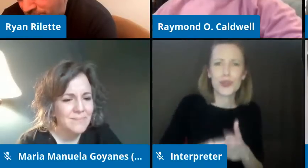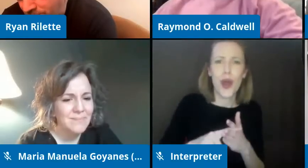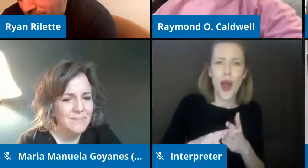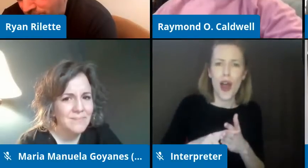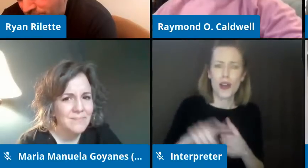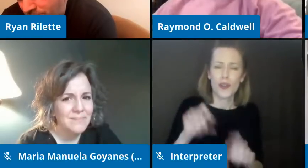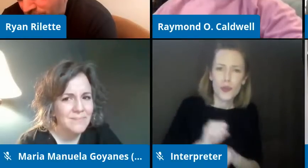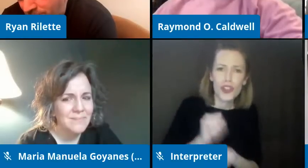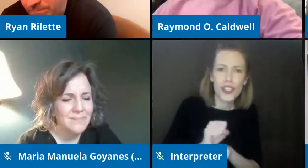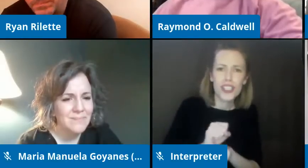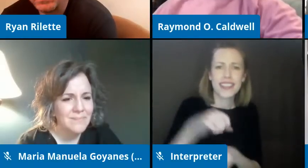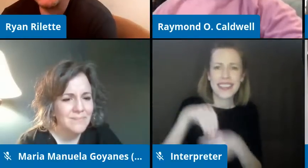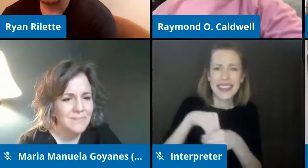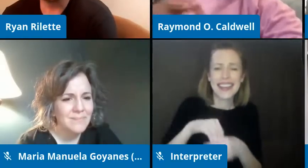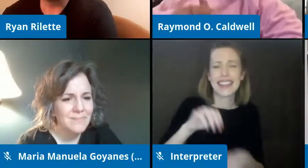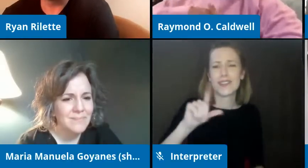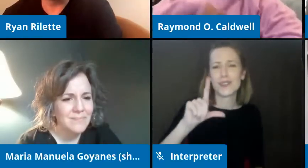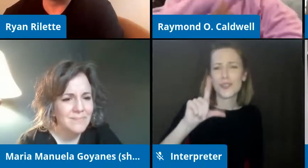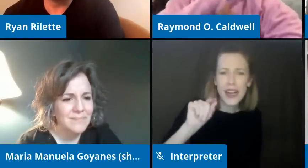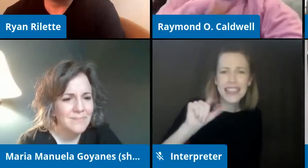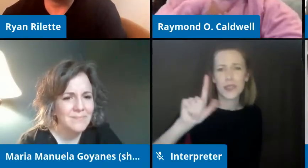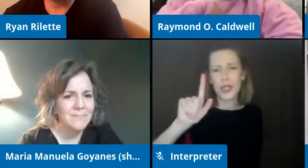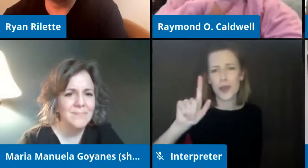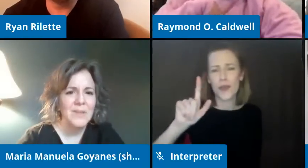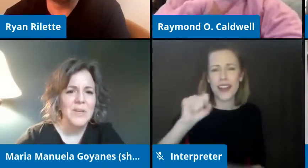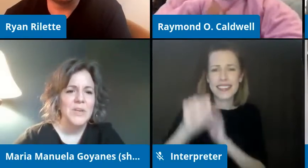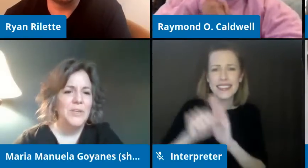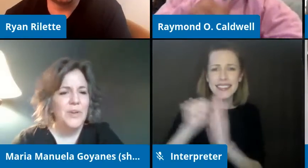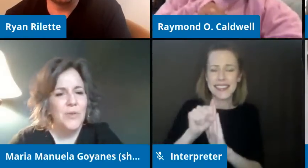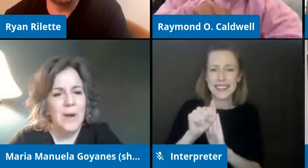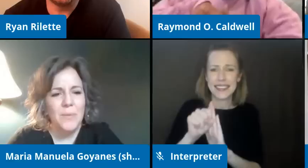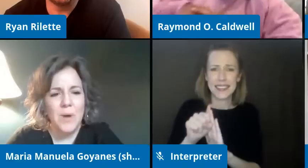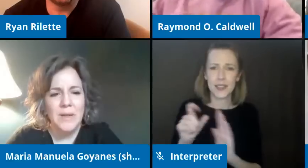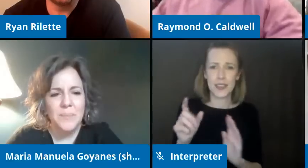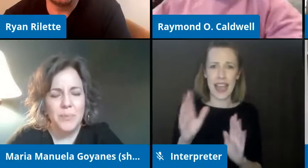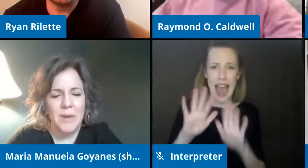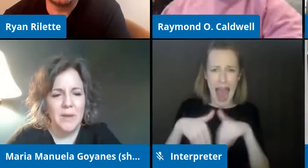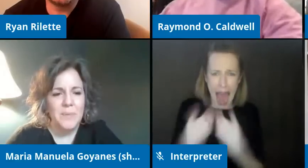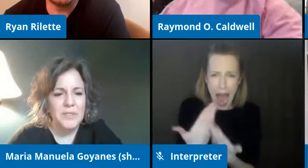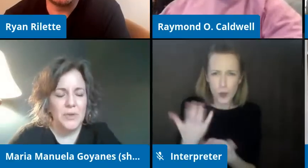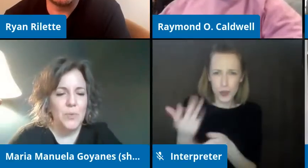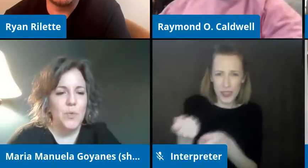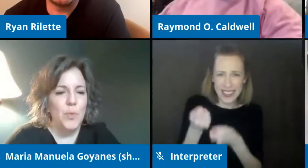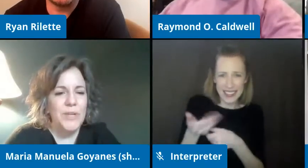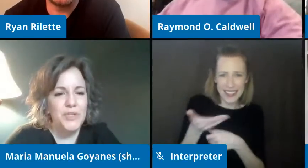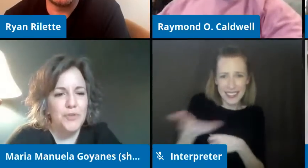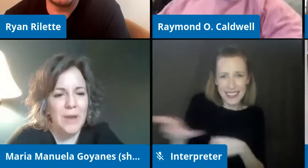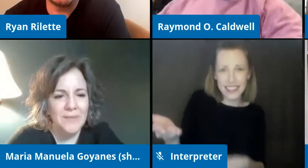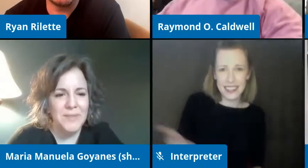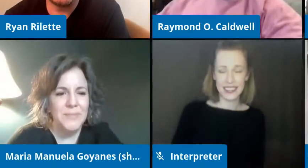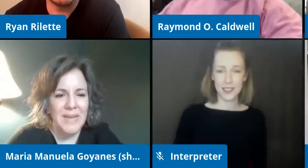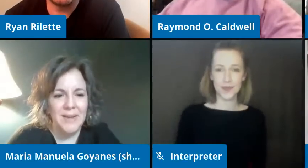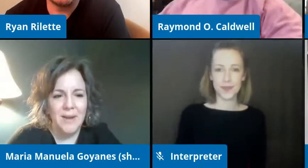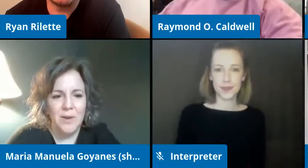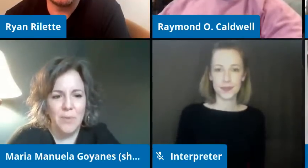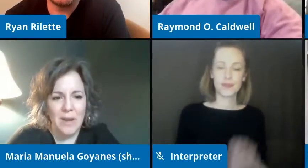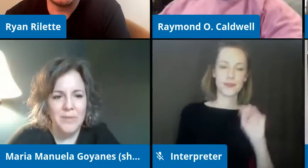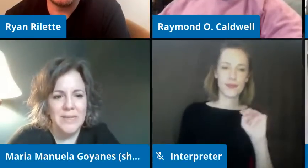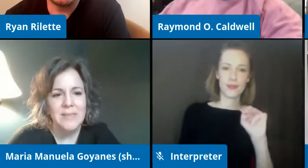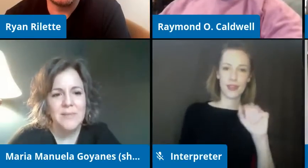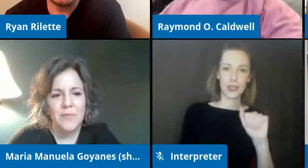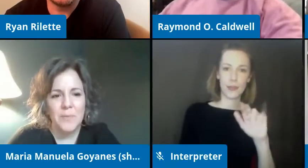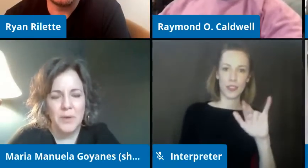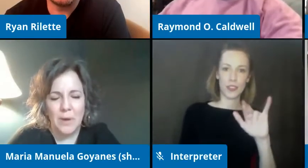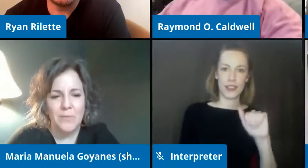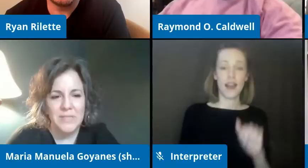season? Where is their intro? You know, I want to bring up, so we do have some data